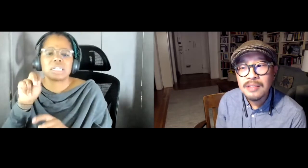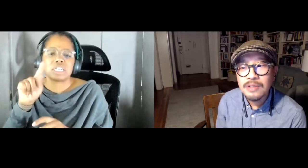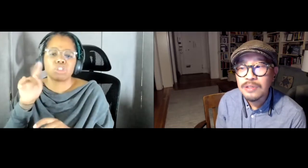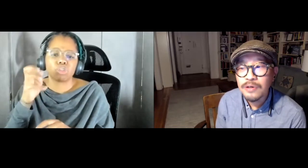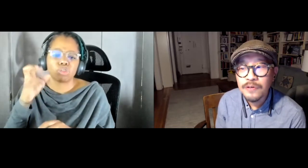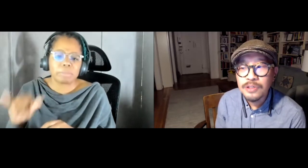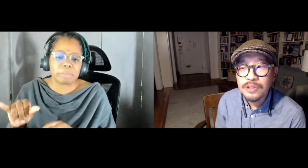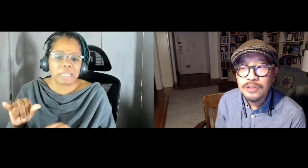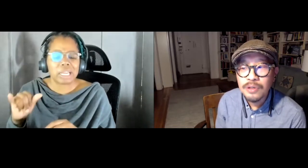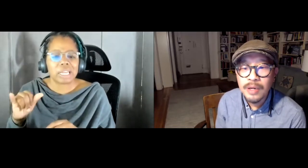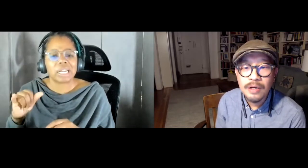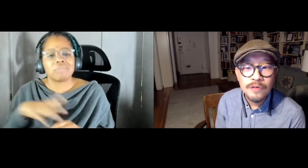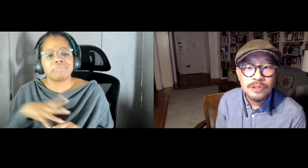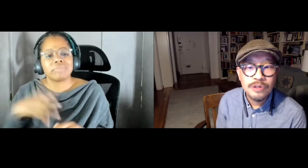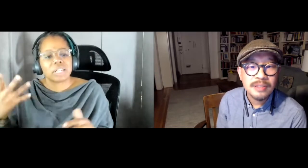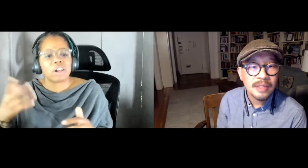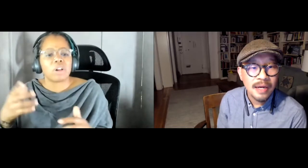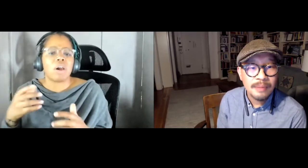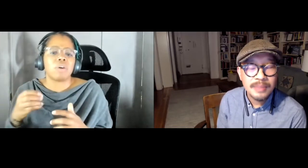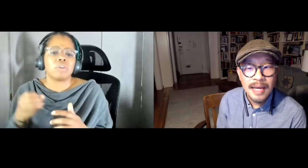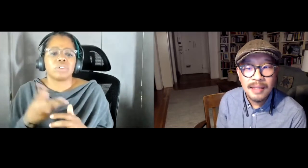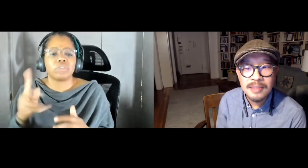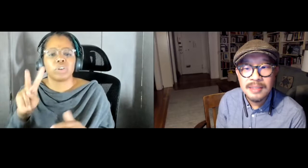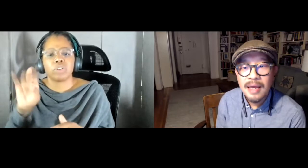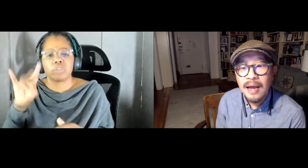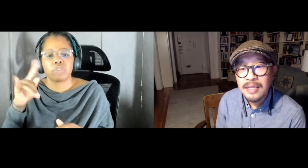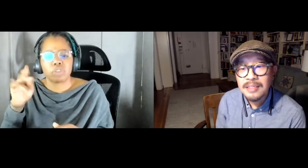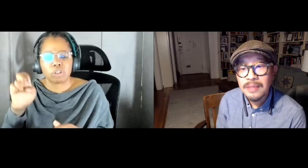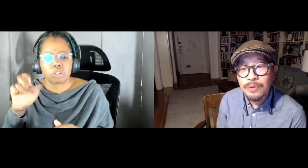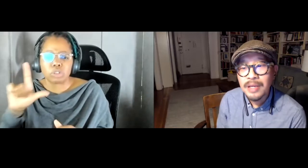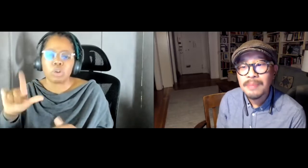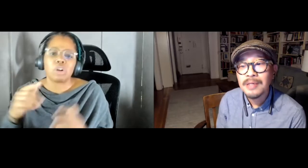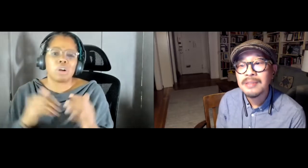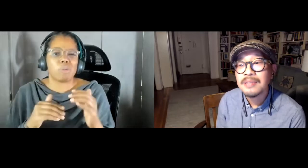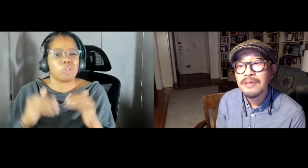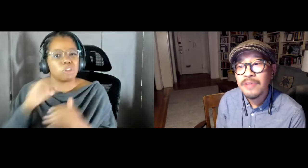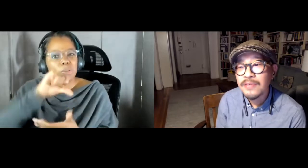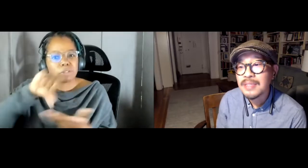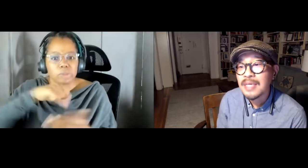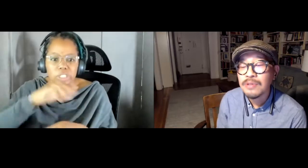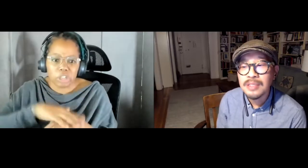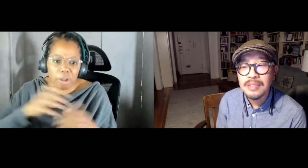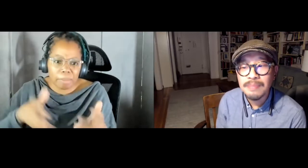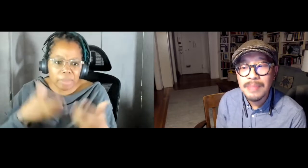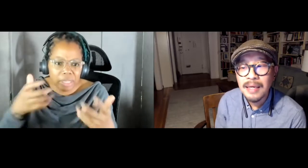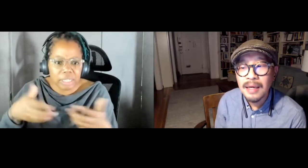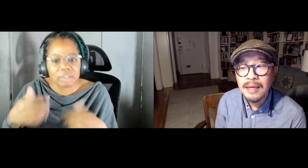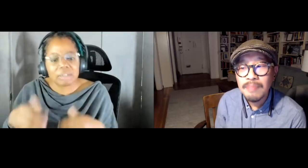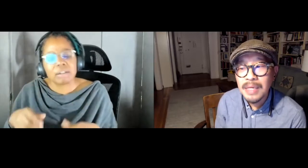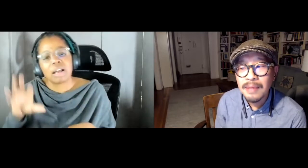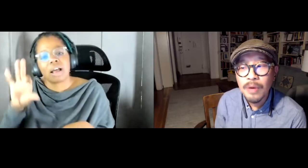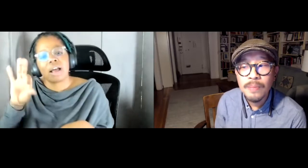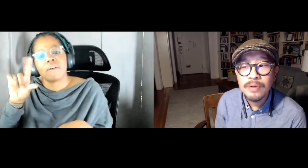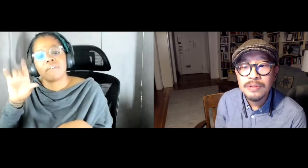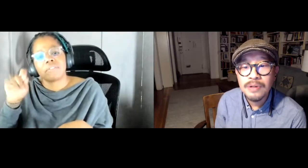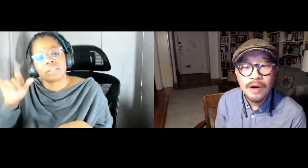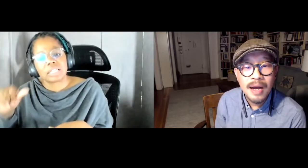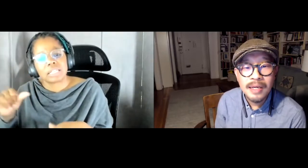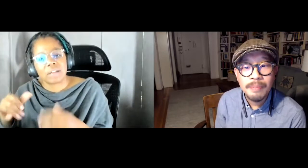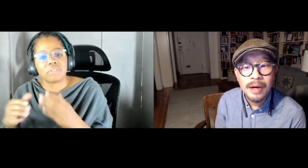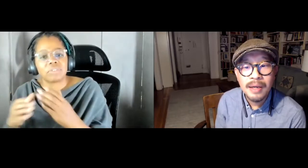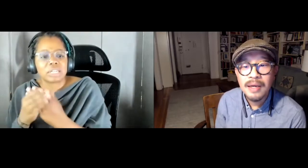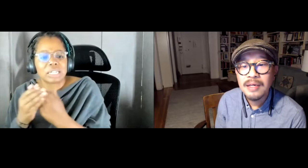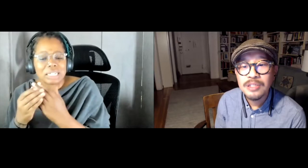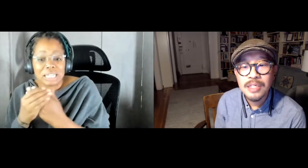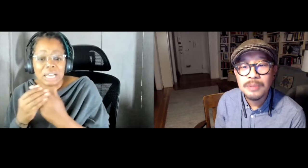with a dozen or so Virgils who ate overdressed Cobb salads, icy Mulnigans, fluffy sandwiches de miga, meaty momos, or